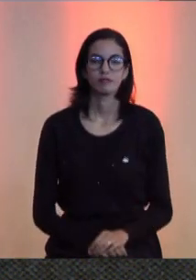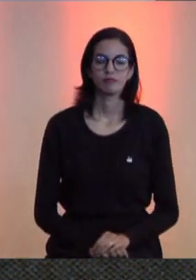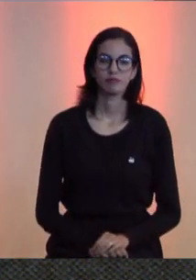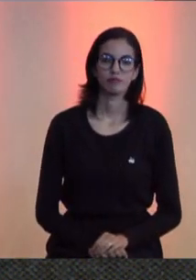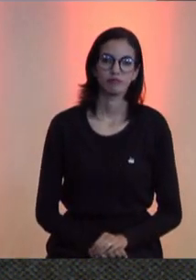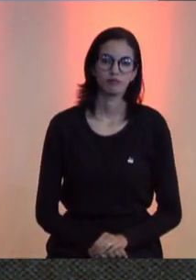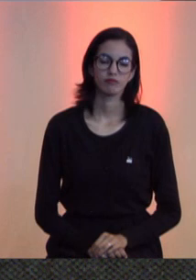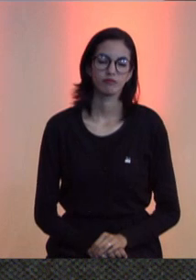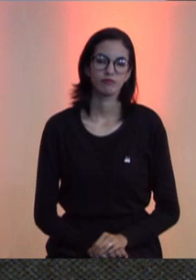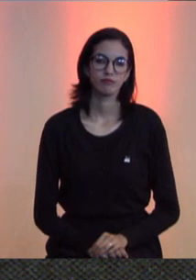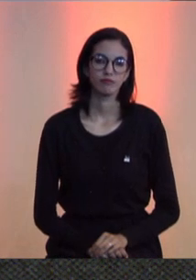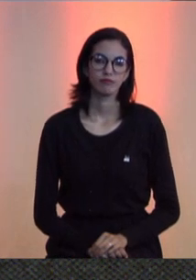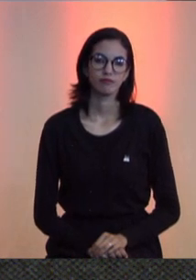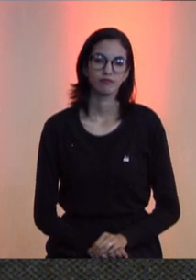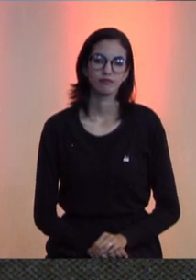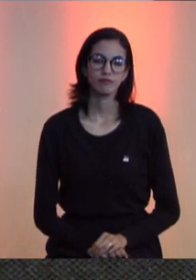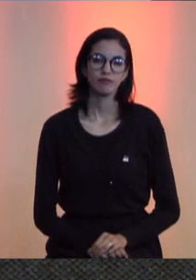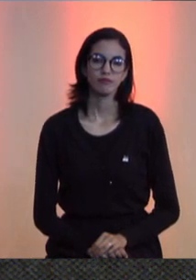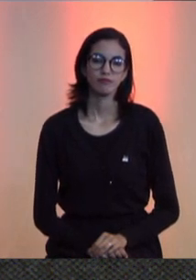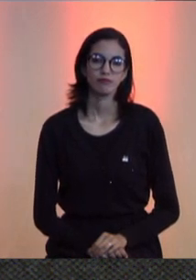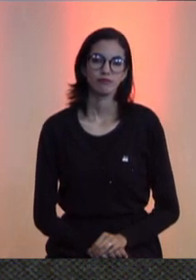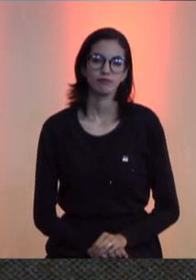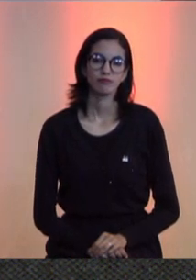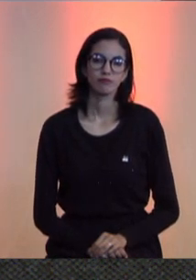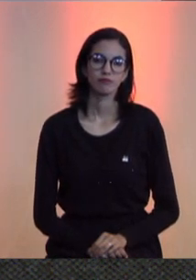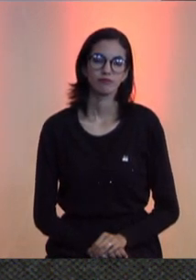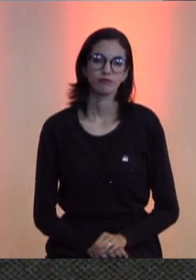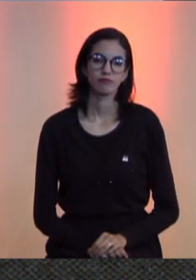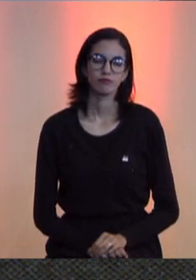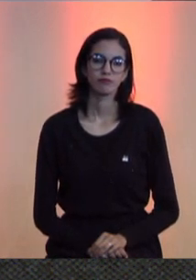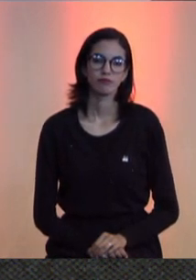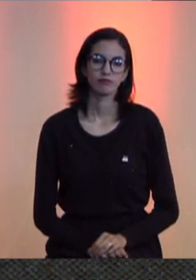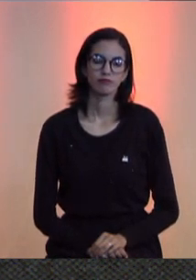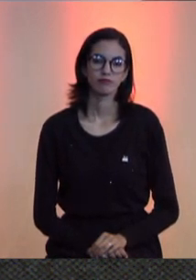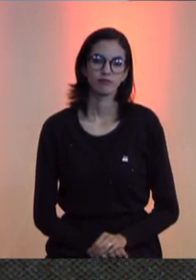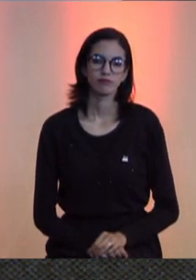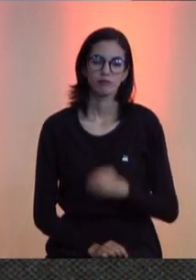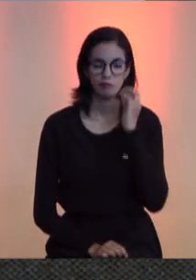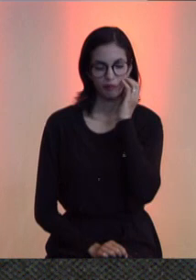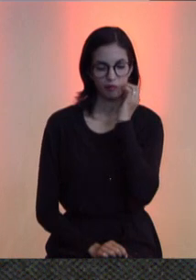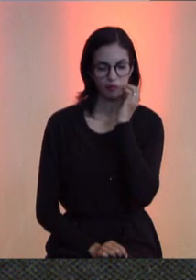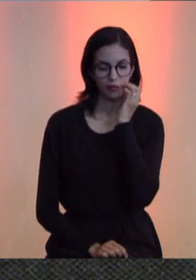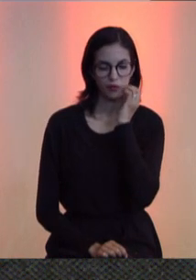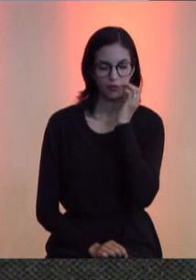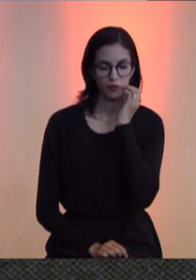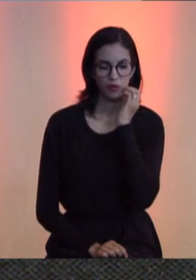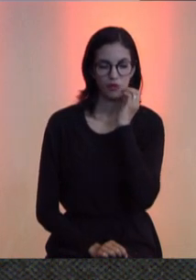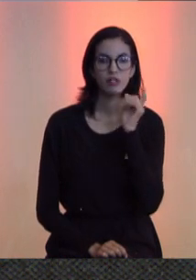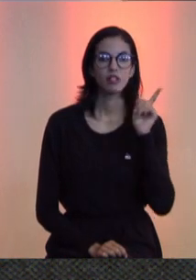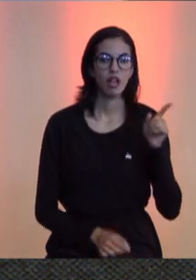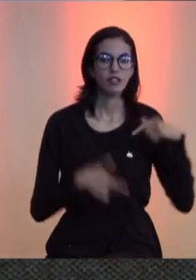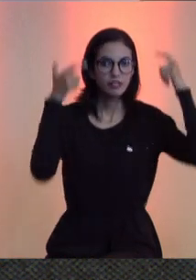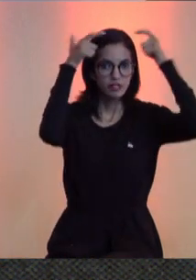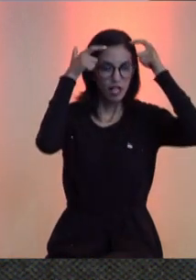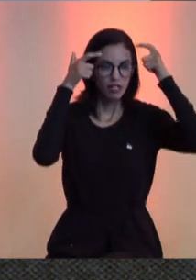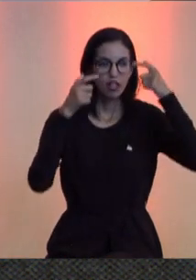furnace 1 7 times more than it was wont to be heated. Así habló y ordenó que el horno se